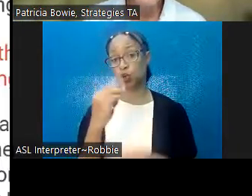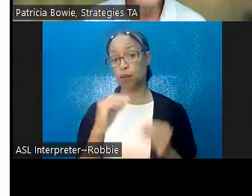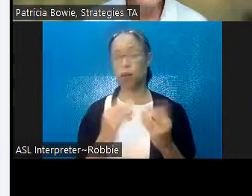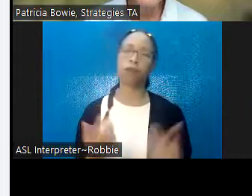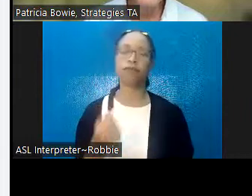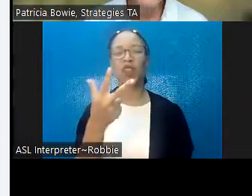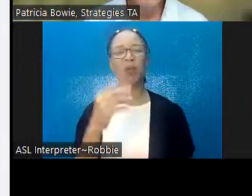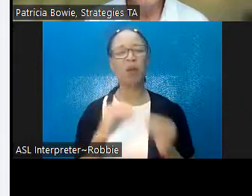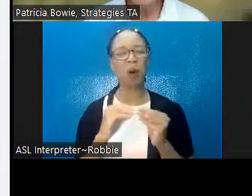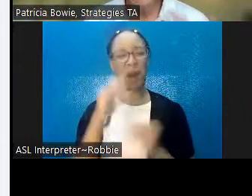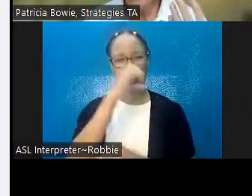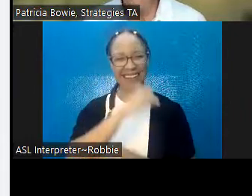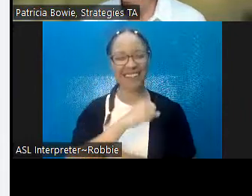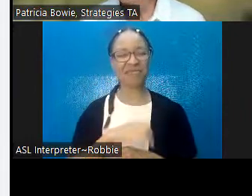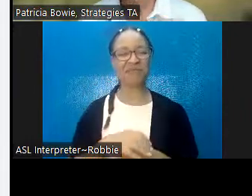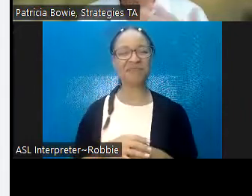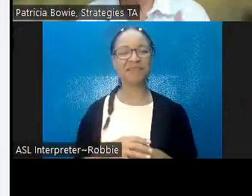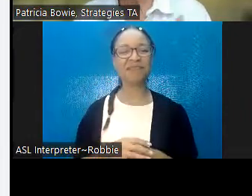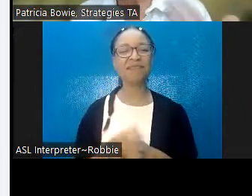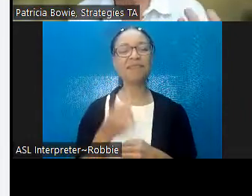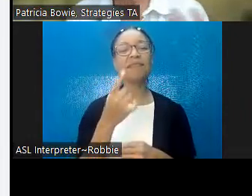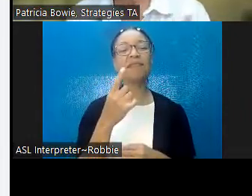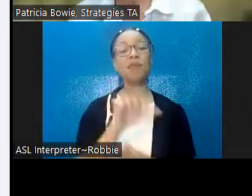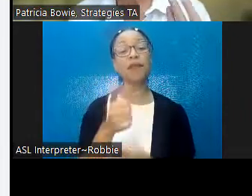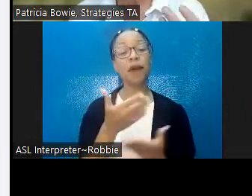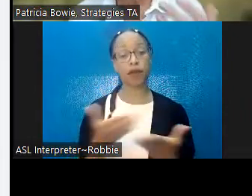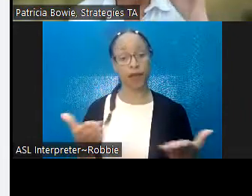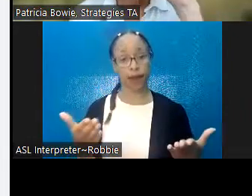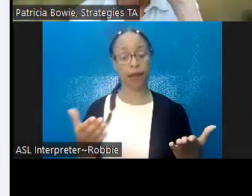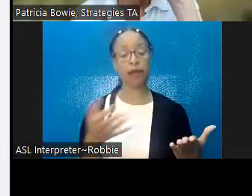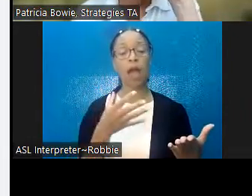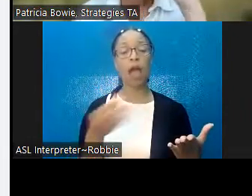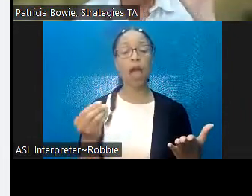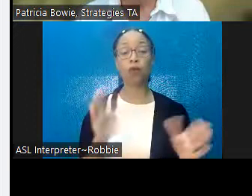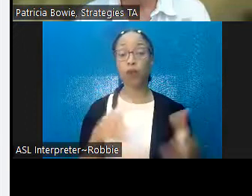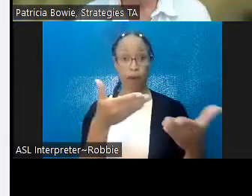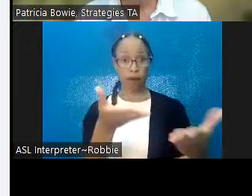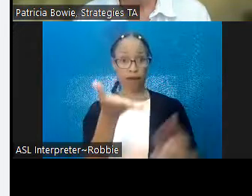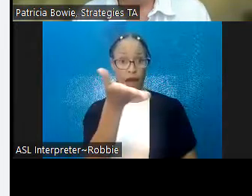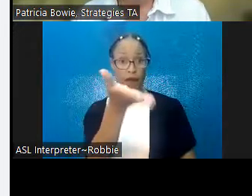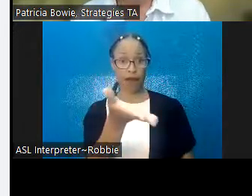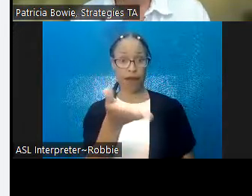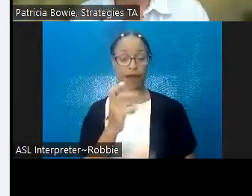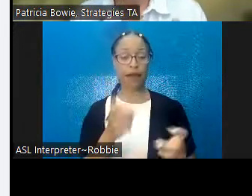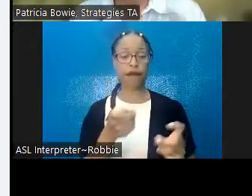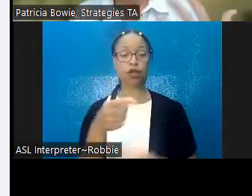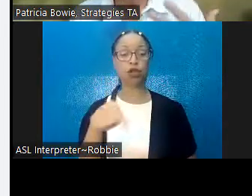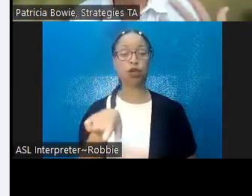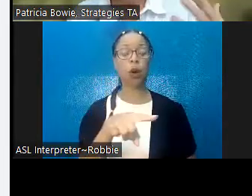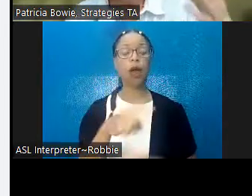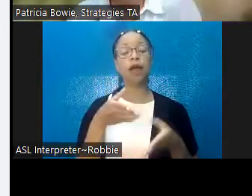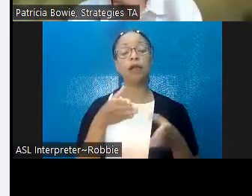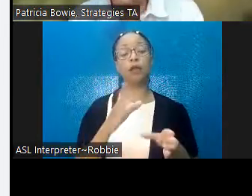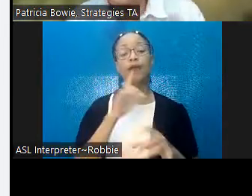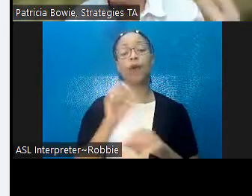more slides, I guess. One of the other things, and we can certainly provide these to you, is a way to